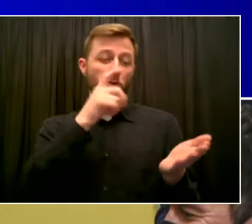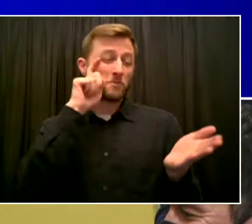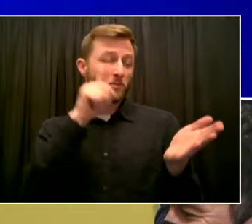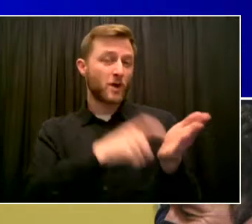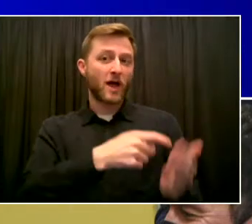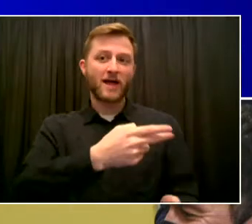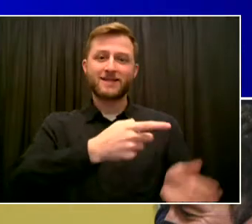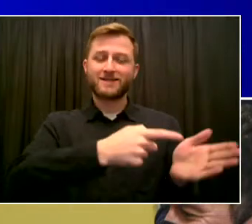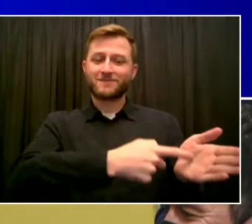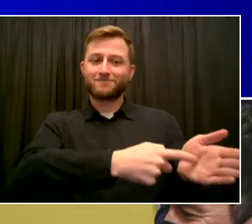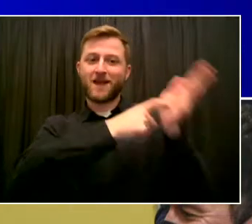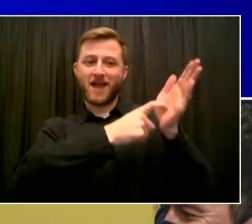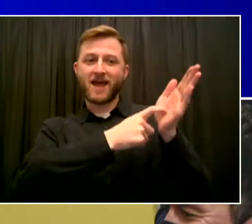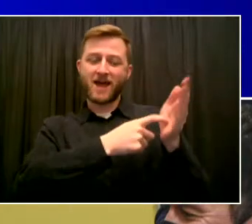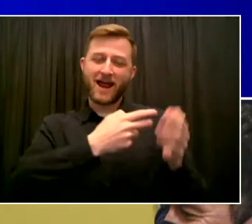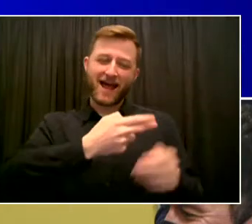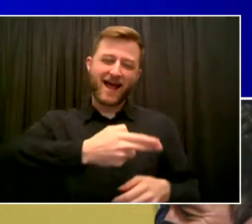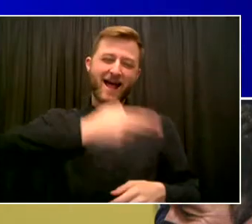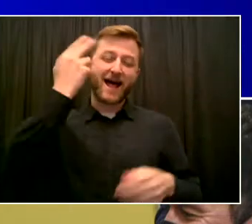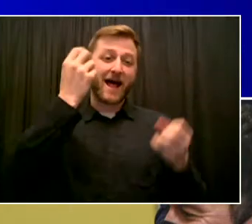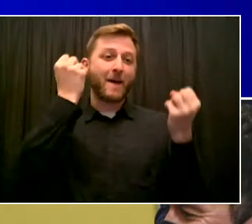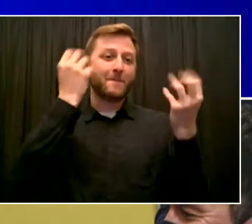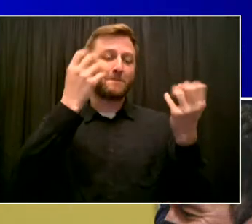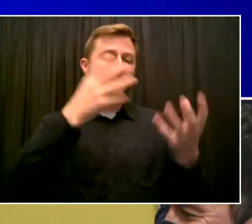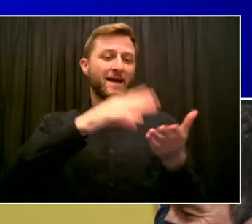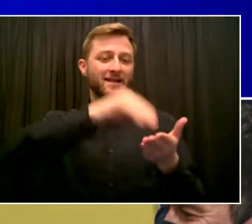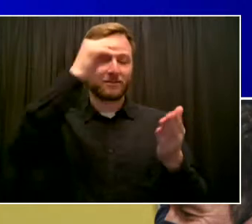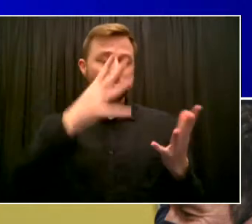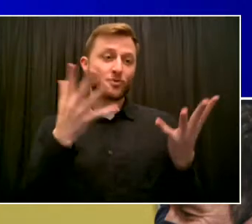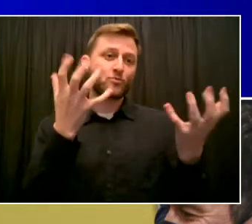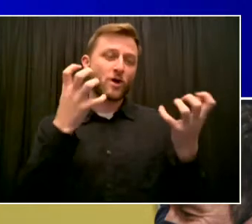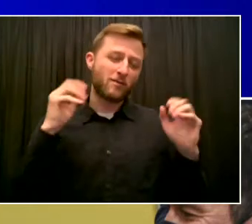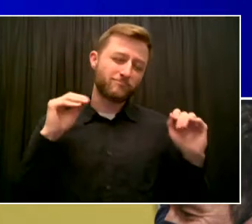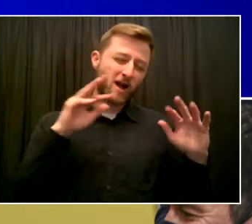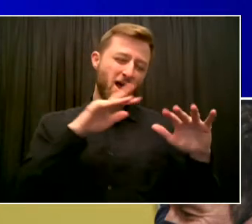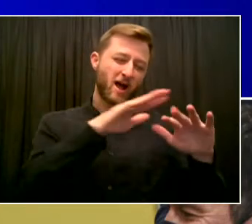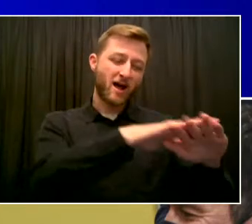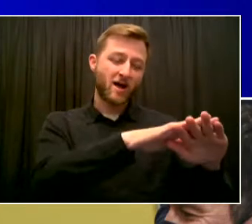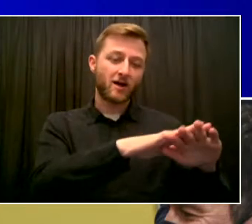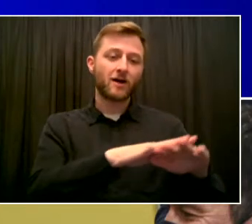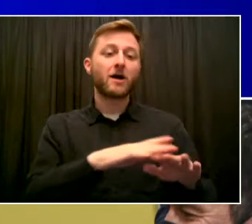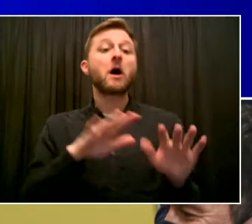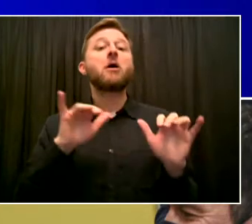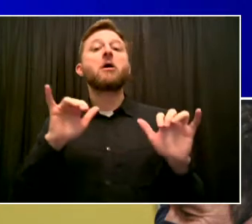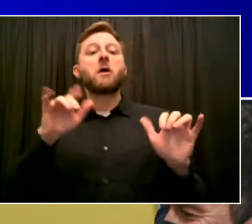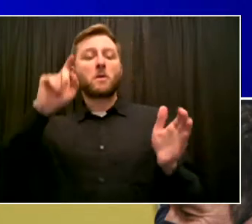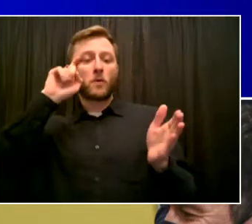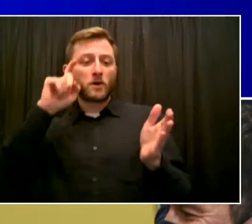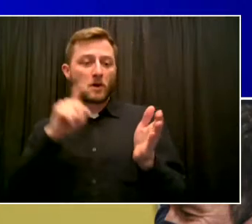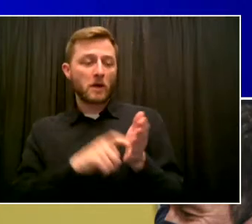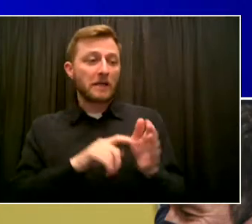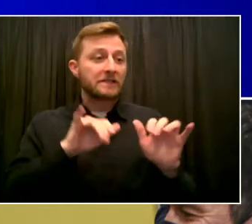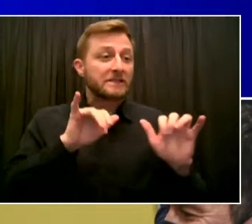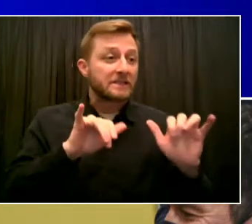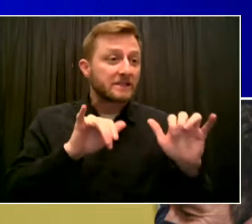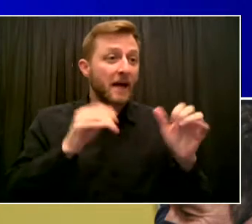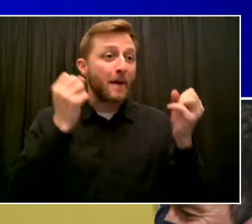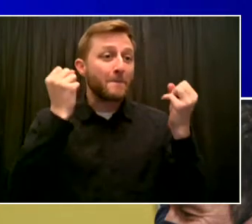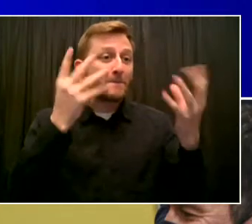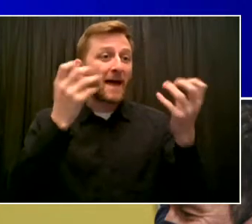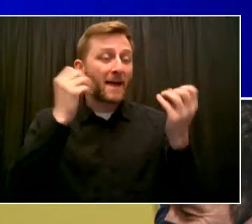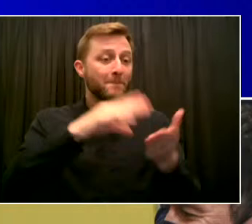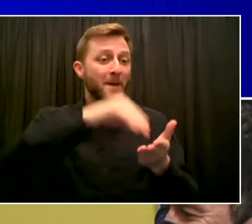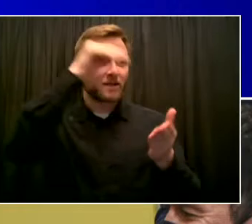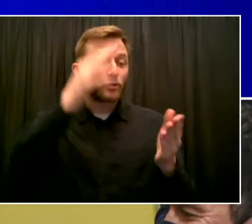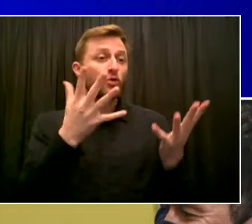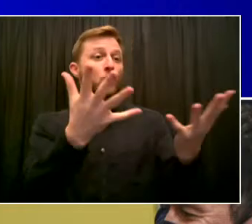thing. There were some places where we had to do better, and we had to get supply to them and get additional help, and we did that. There's about